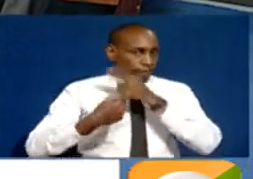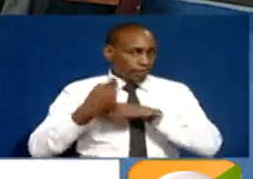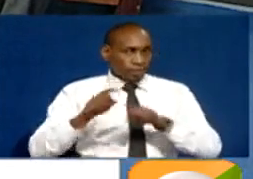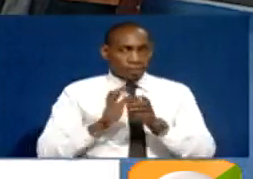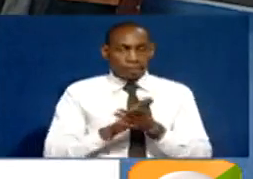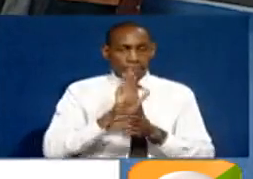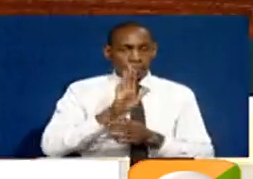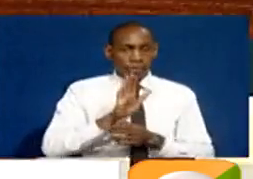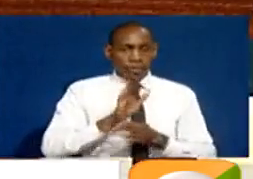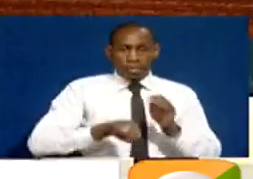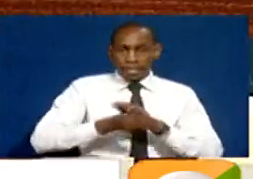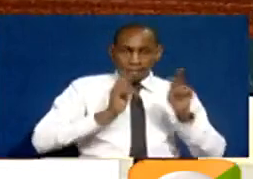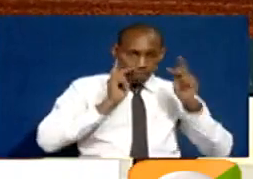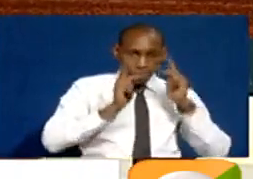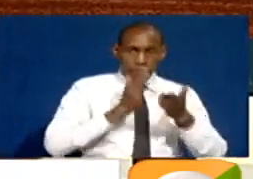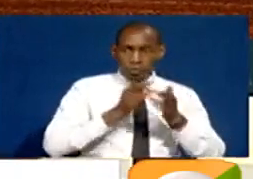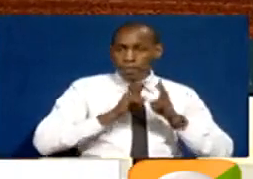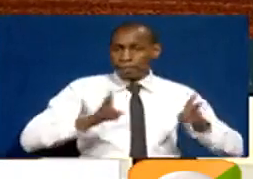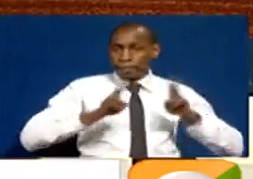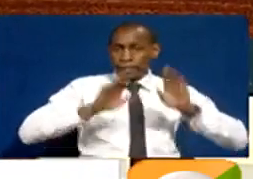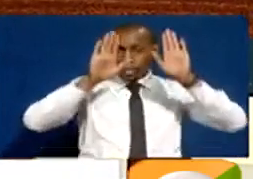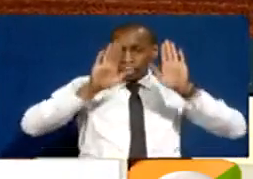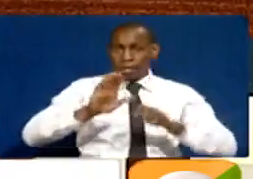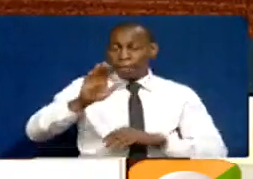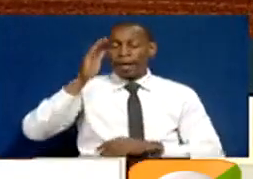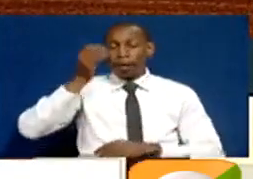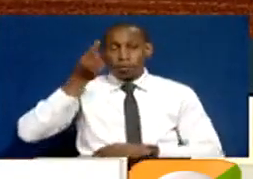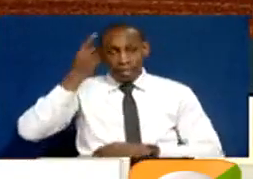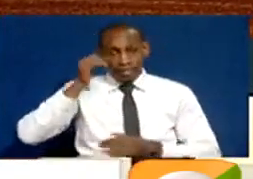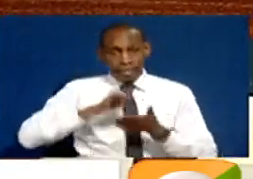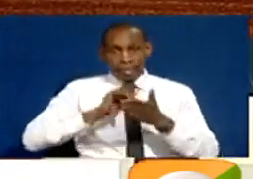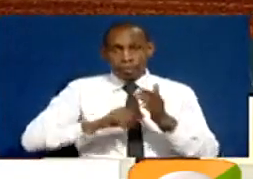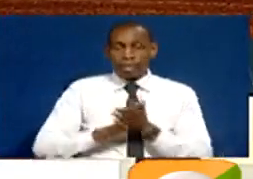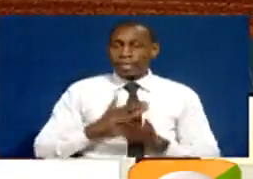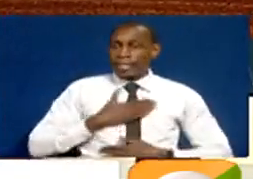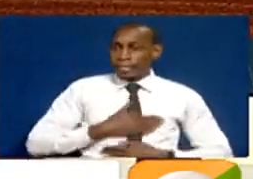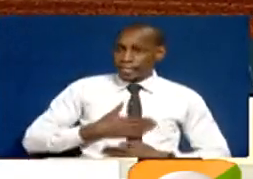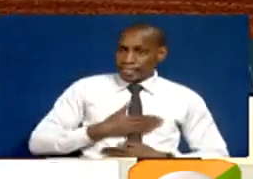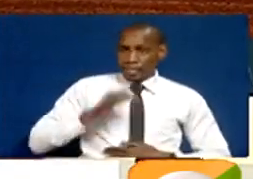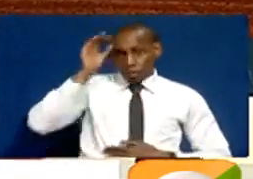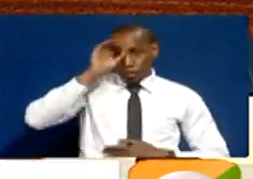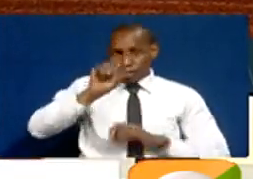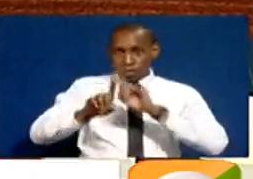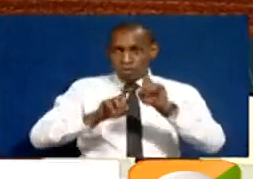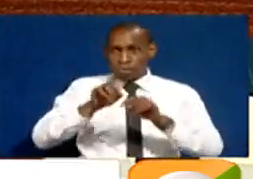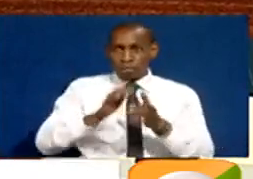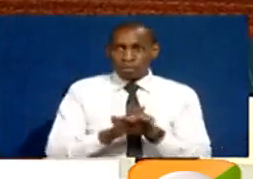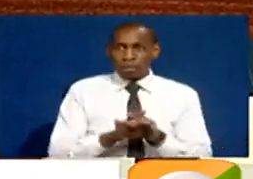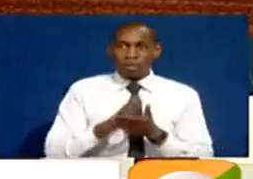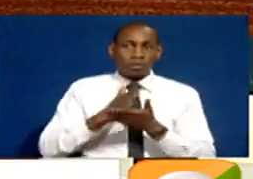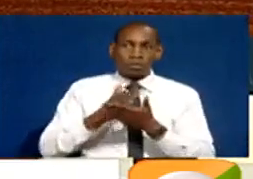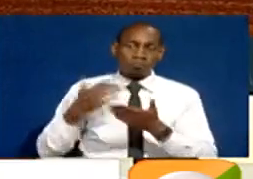this into perspective. And it is very important that Kenyans understand that this is science. Opinion polling is as old as